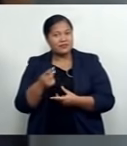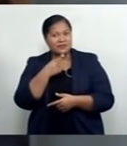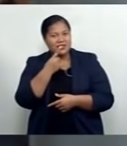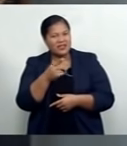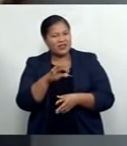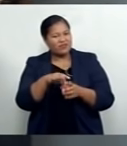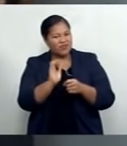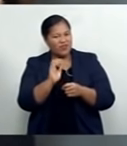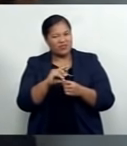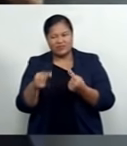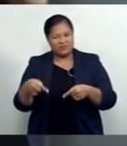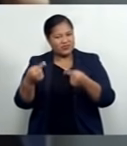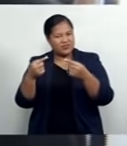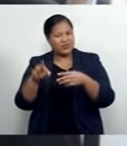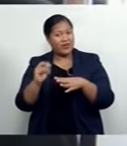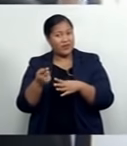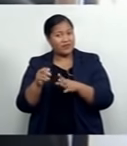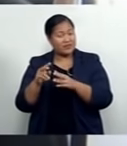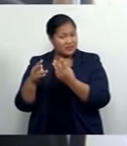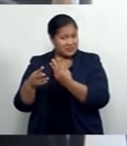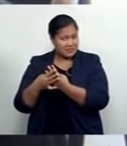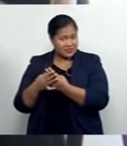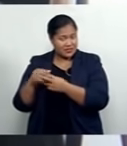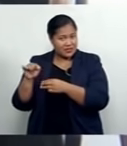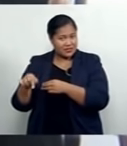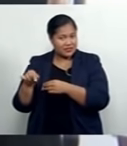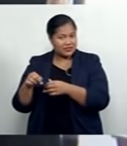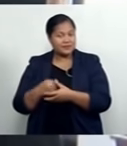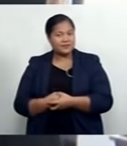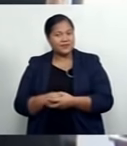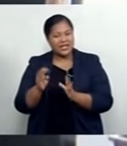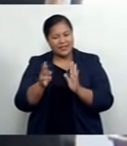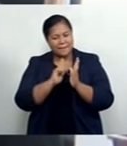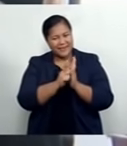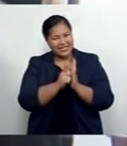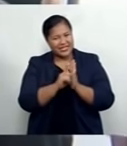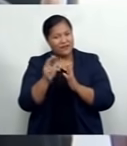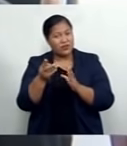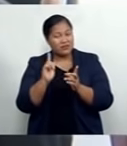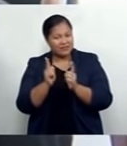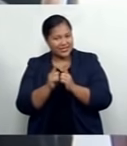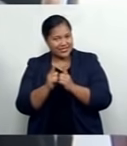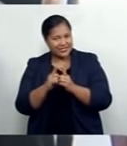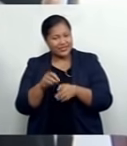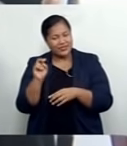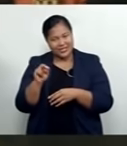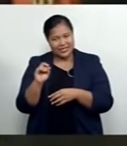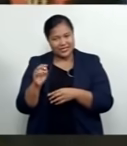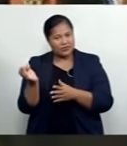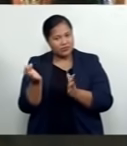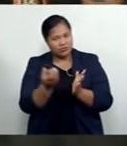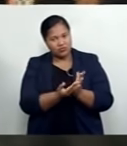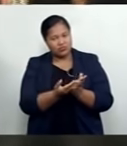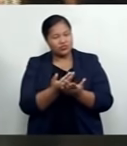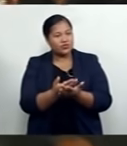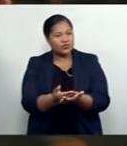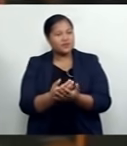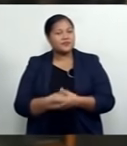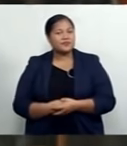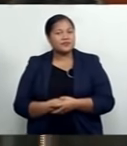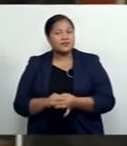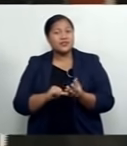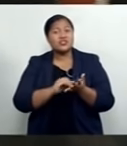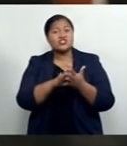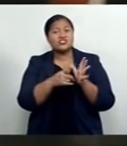voted against the party directives, as well as minutes of several meetings which were requested of the plaintiff. Sharma says